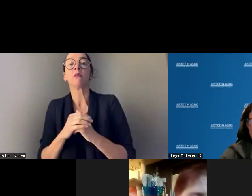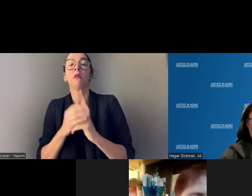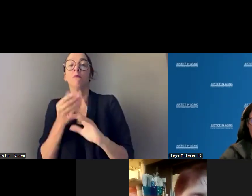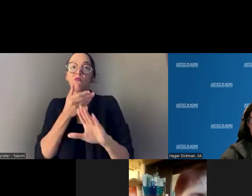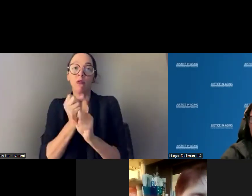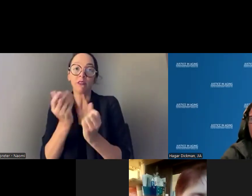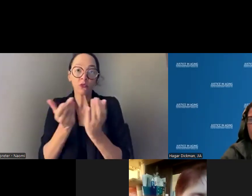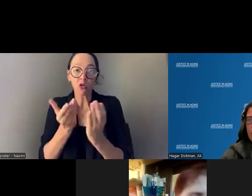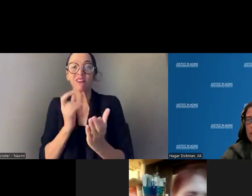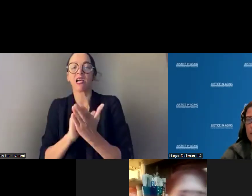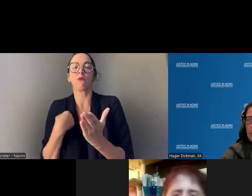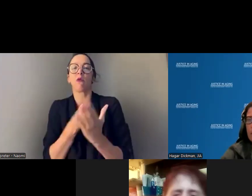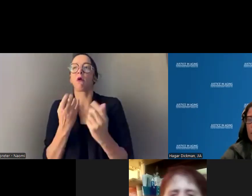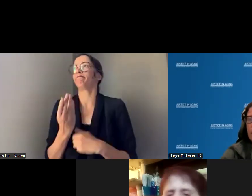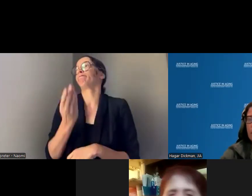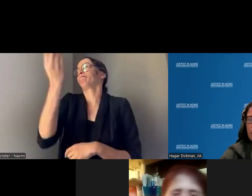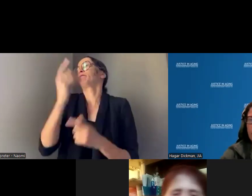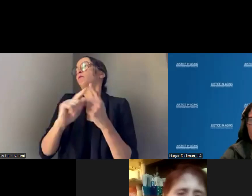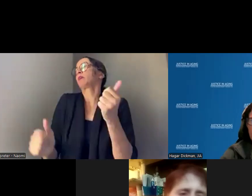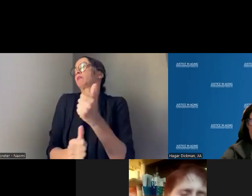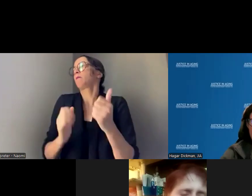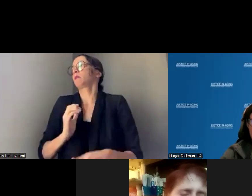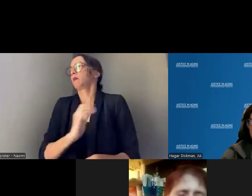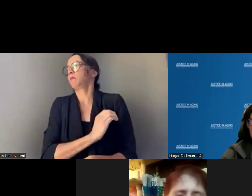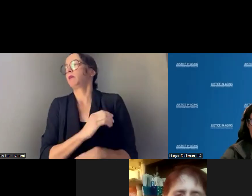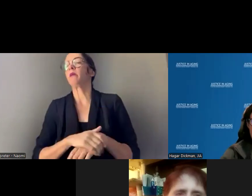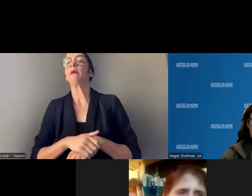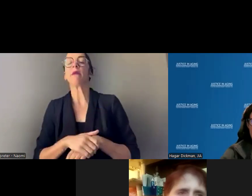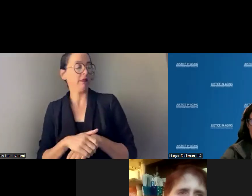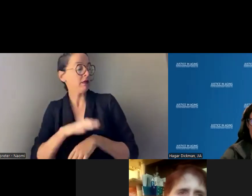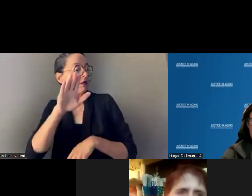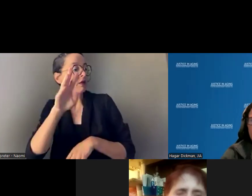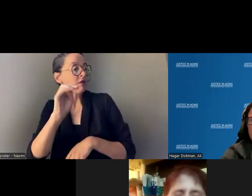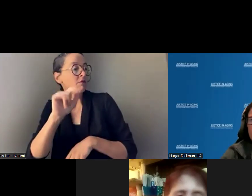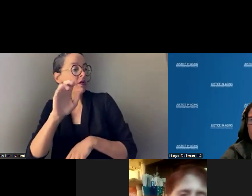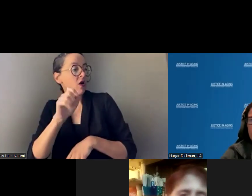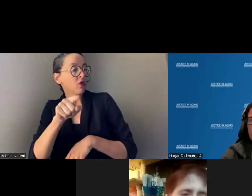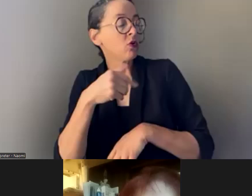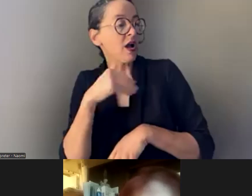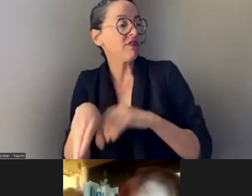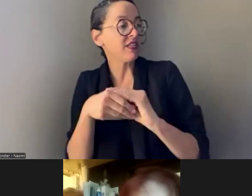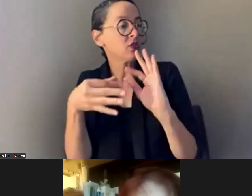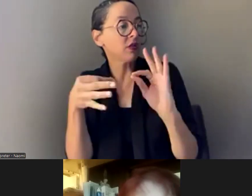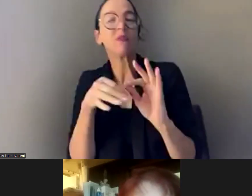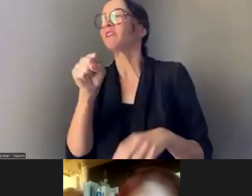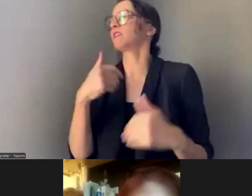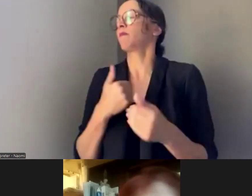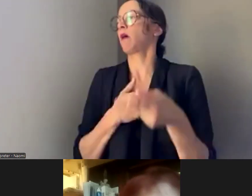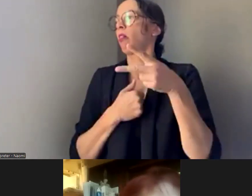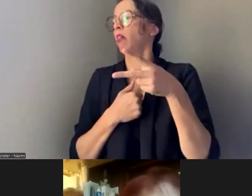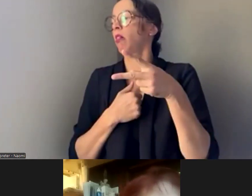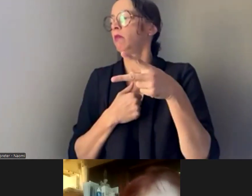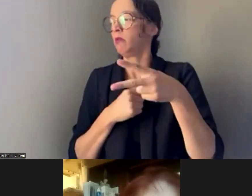comment? Yeah, I actually have a couple. One was on the second proposal